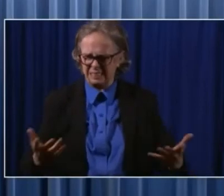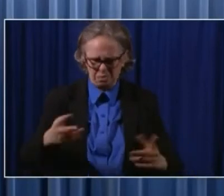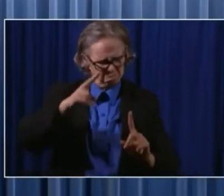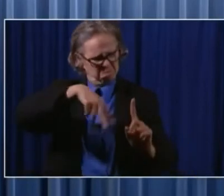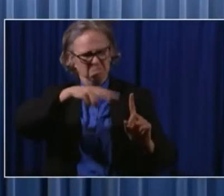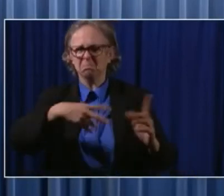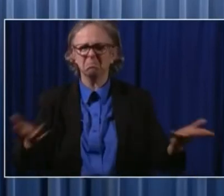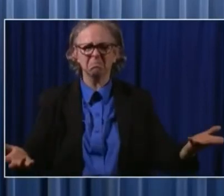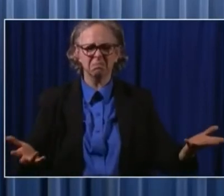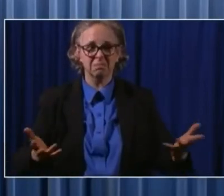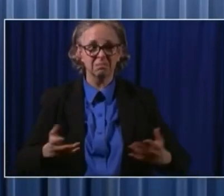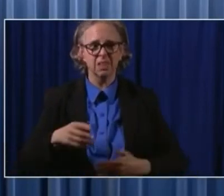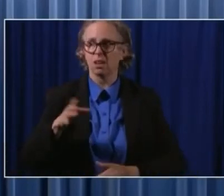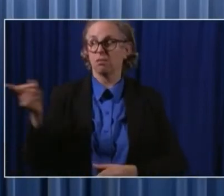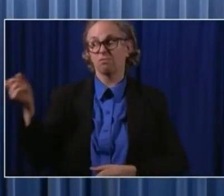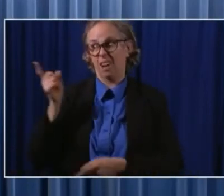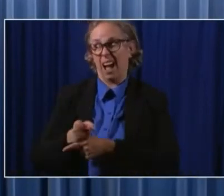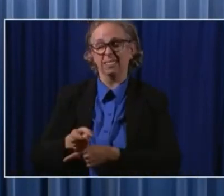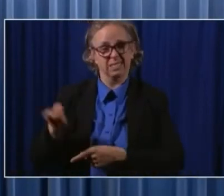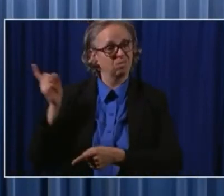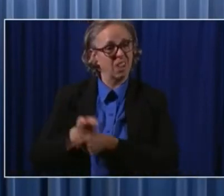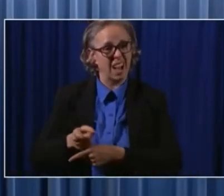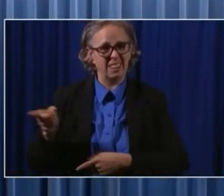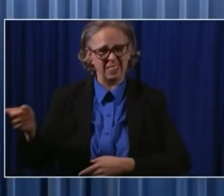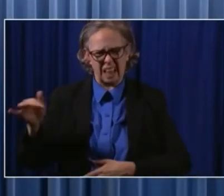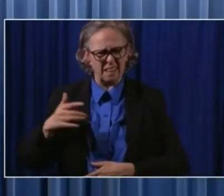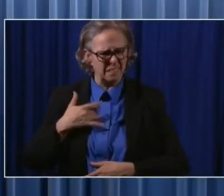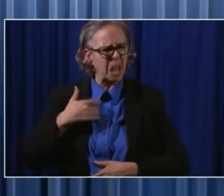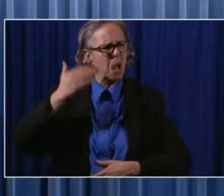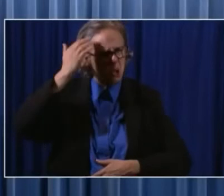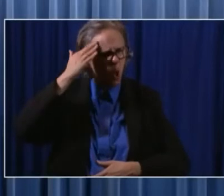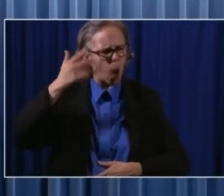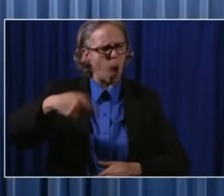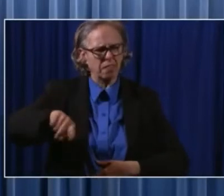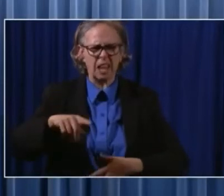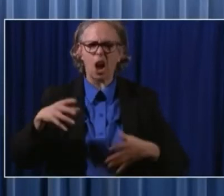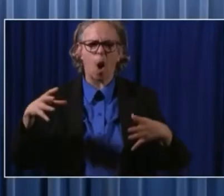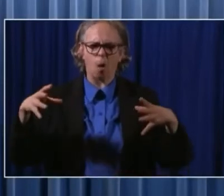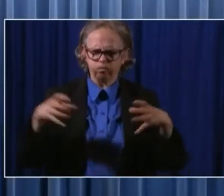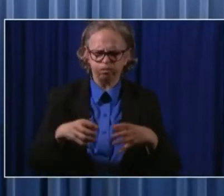Right, and that sense of familiarity does give you a false sense of security.